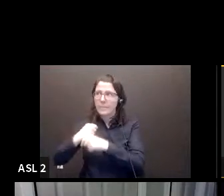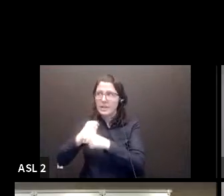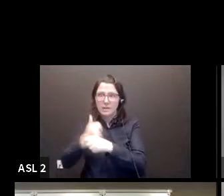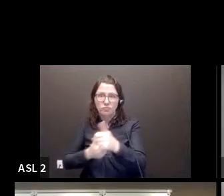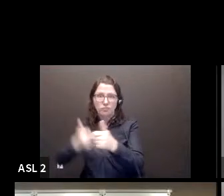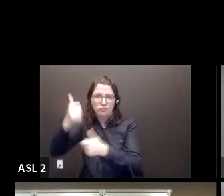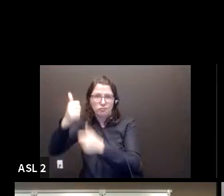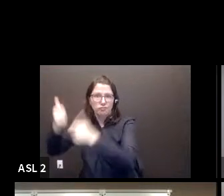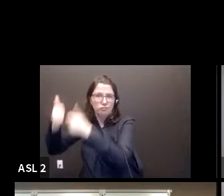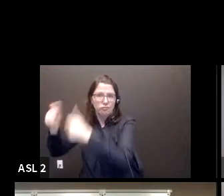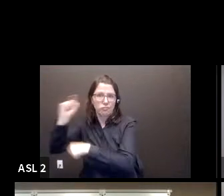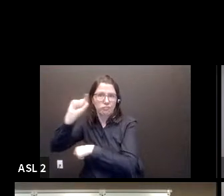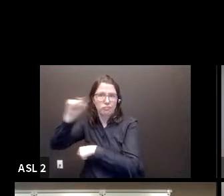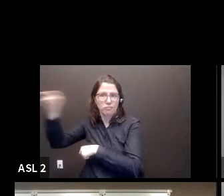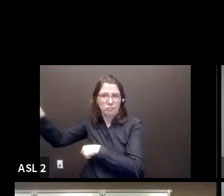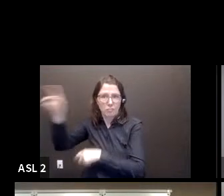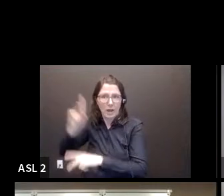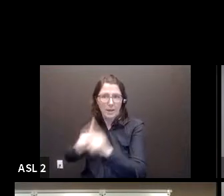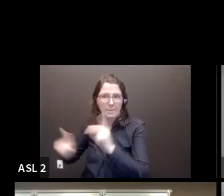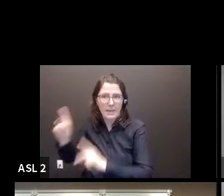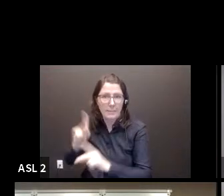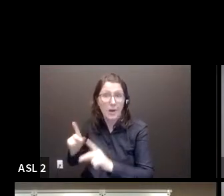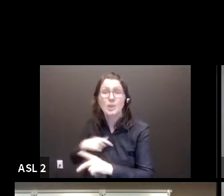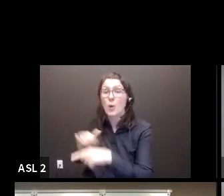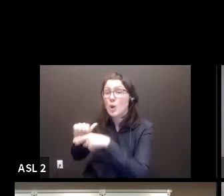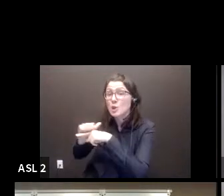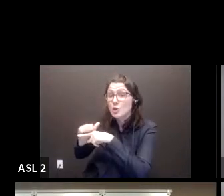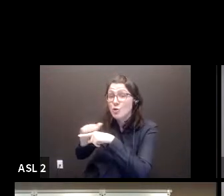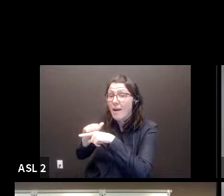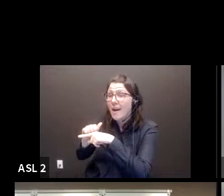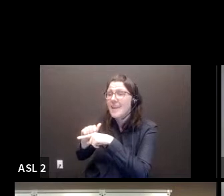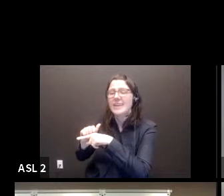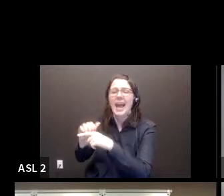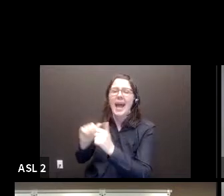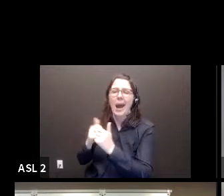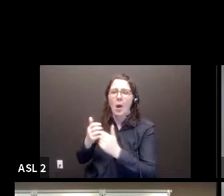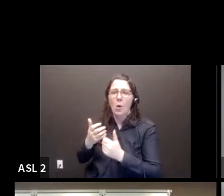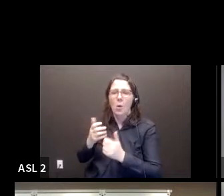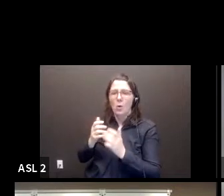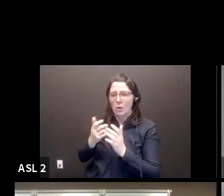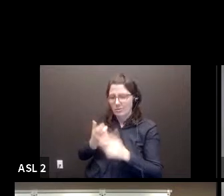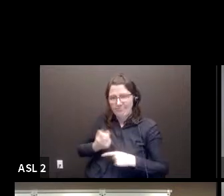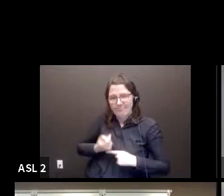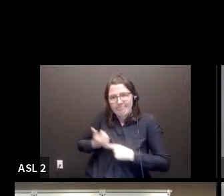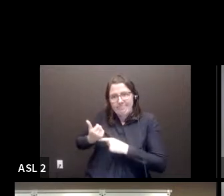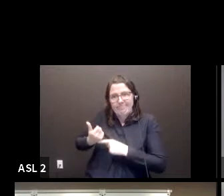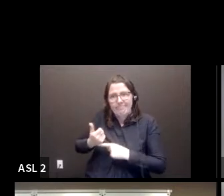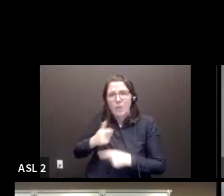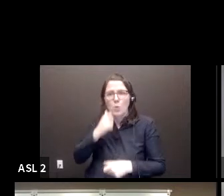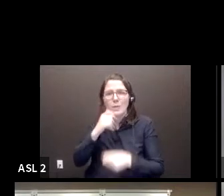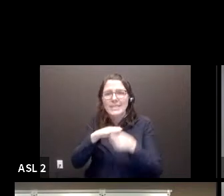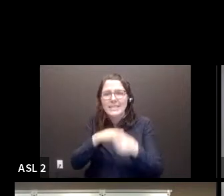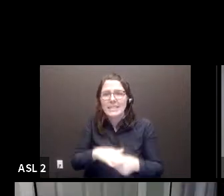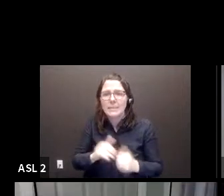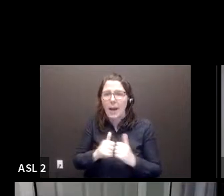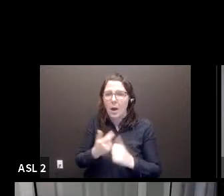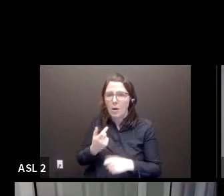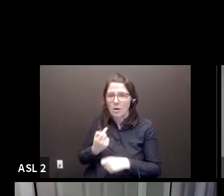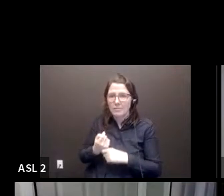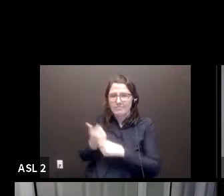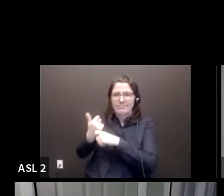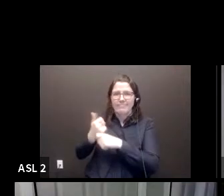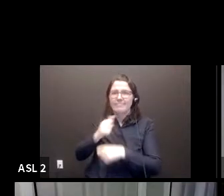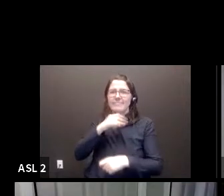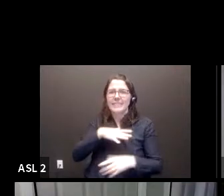anti-racist anti-sexism you know workshops for officers for them to be not racist or not sexist because the the actual